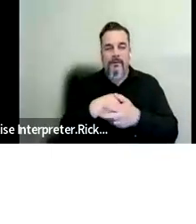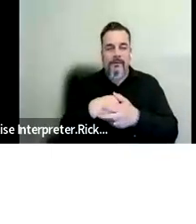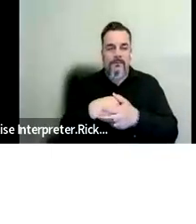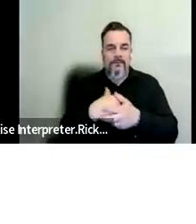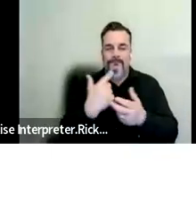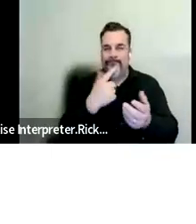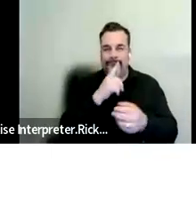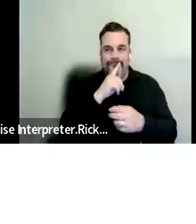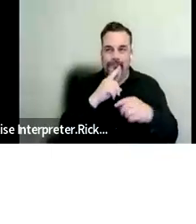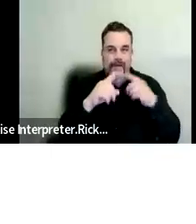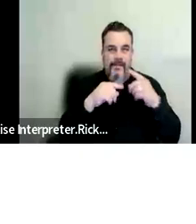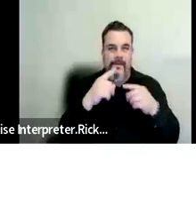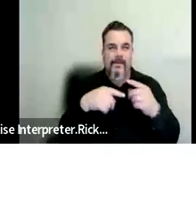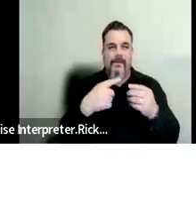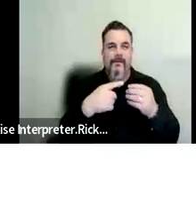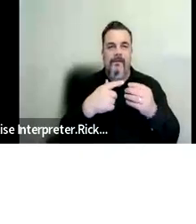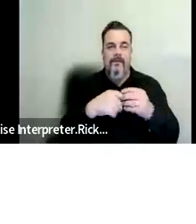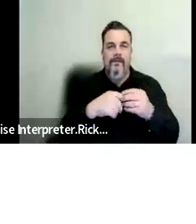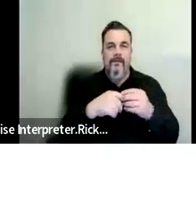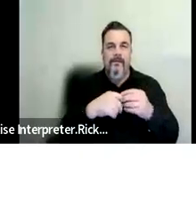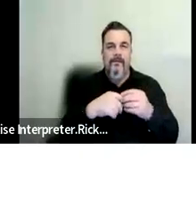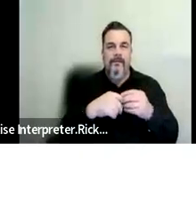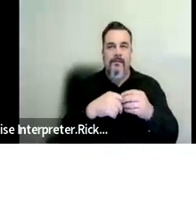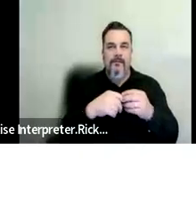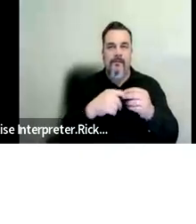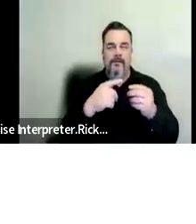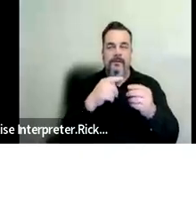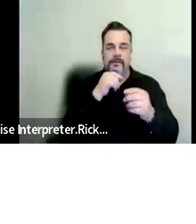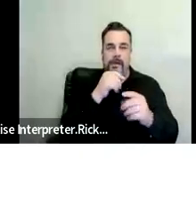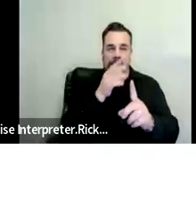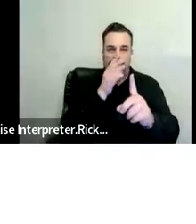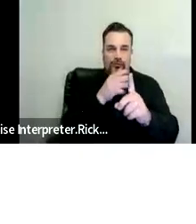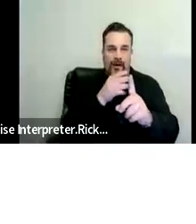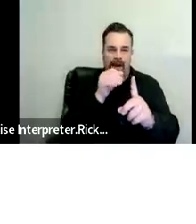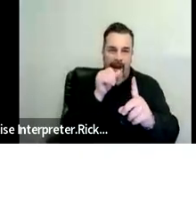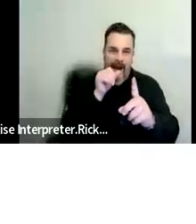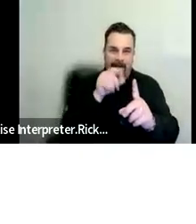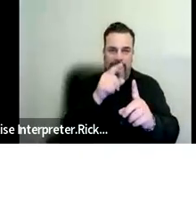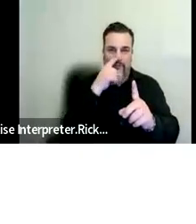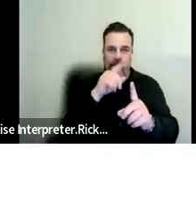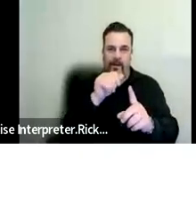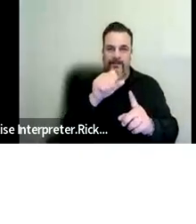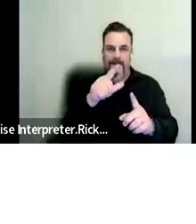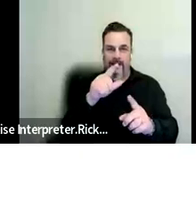It doesn't talk about, it doesn't directly ask for ASL. So that could be a little bit more